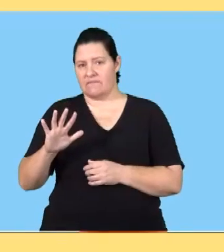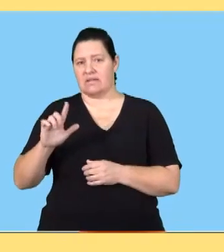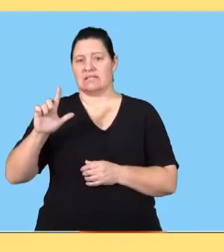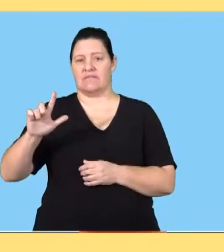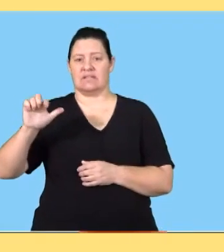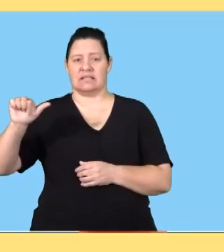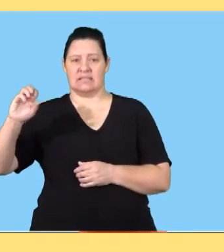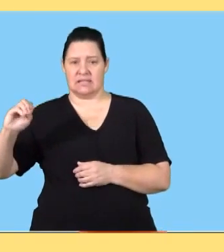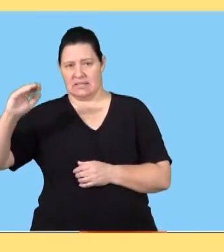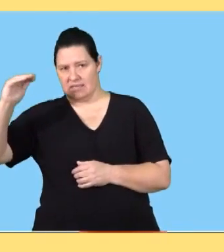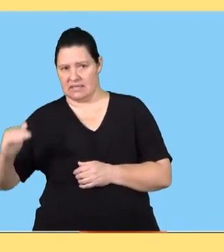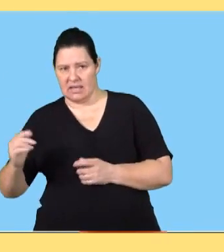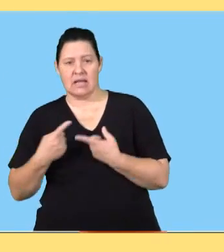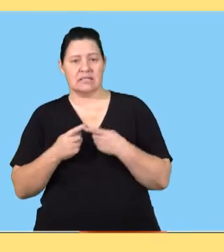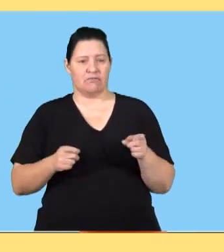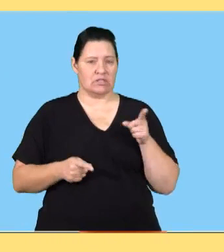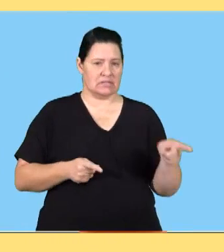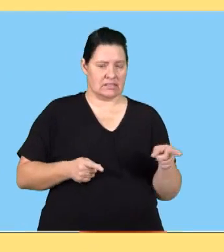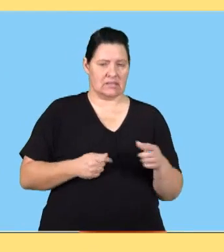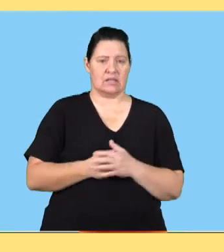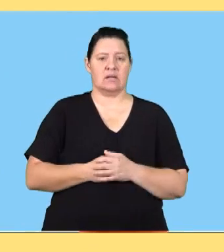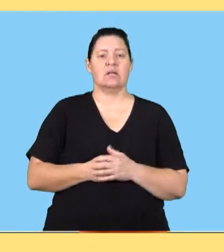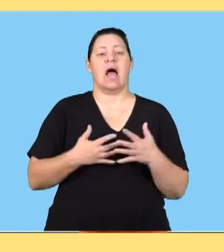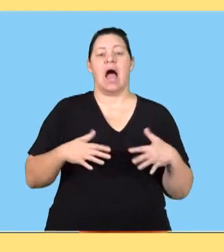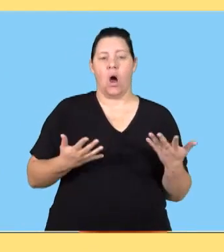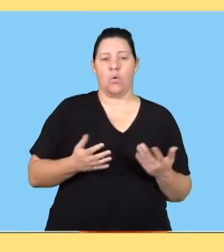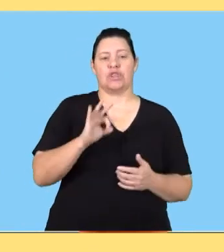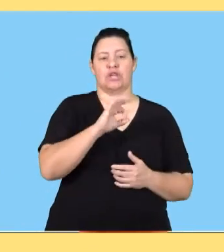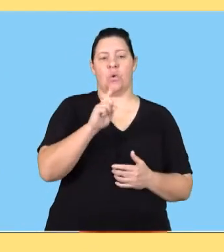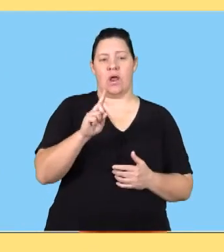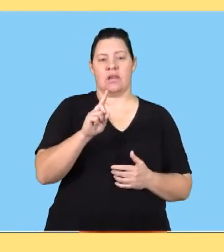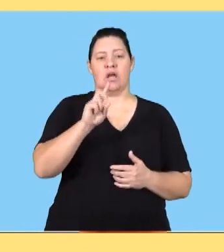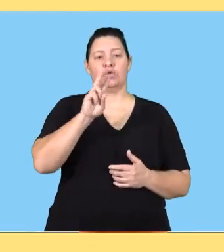35,760, 35,760. Then you get the difference. That is how you end up with your